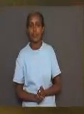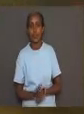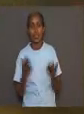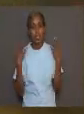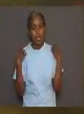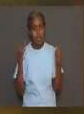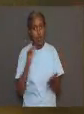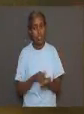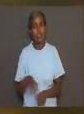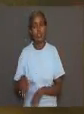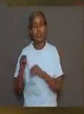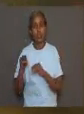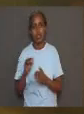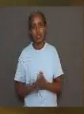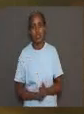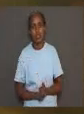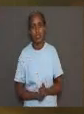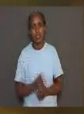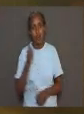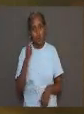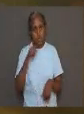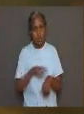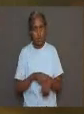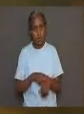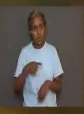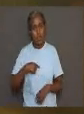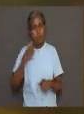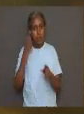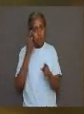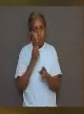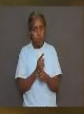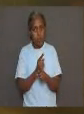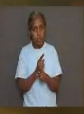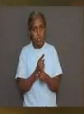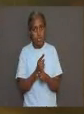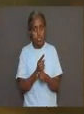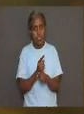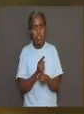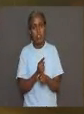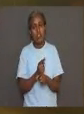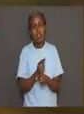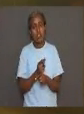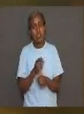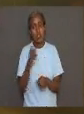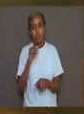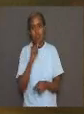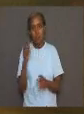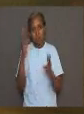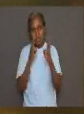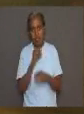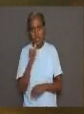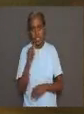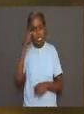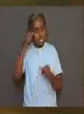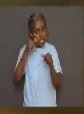Hello again, students. Once more, I am confident that you had no difficulty in